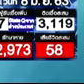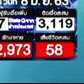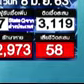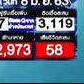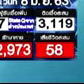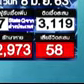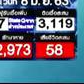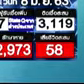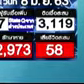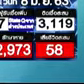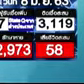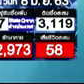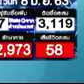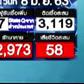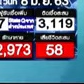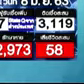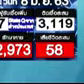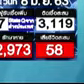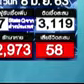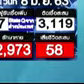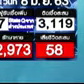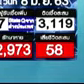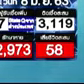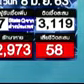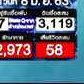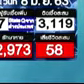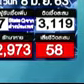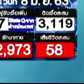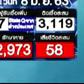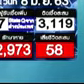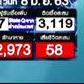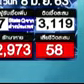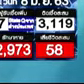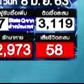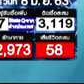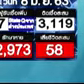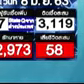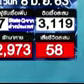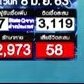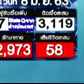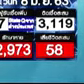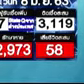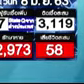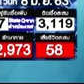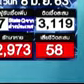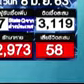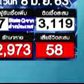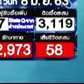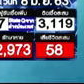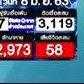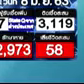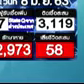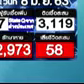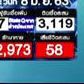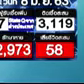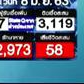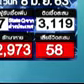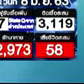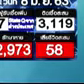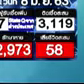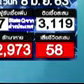from Pakistan, Thai, male Thai students, age 28 in state quarantine. 4